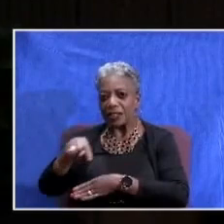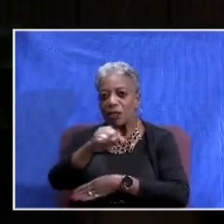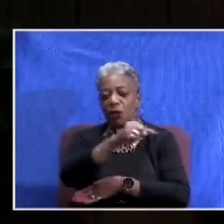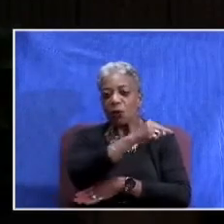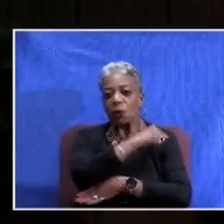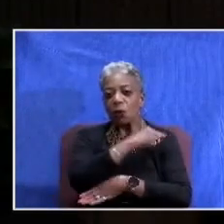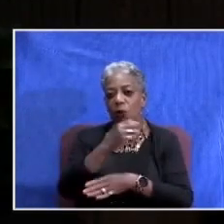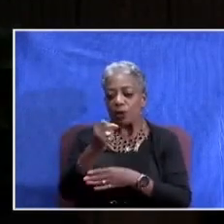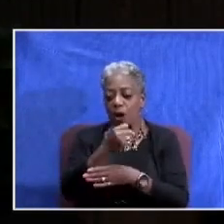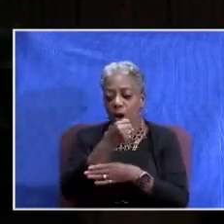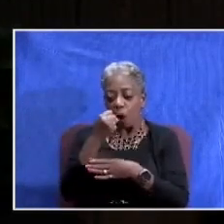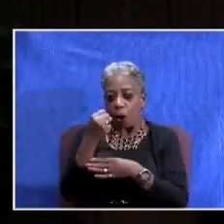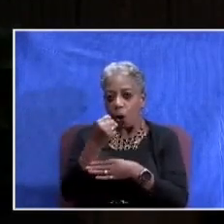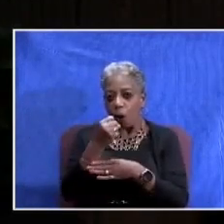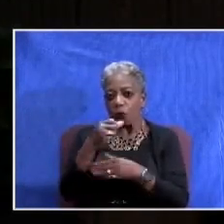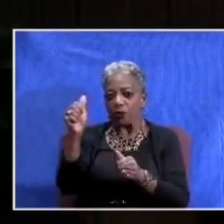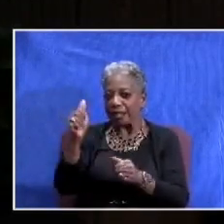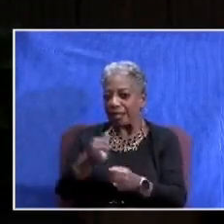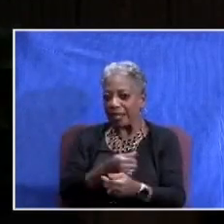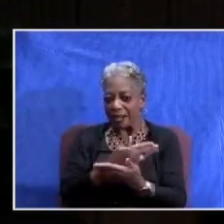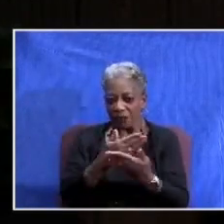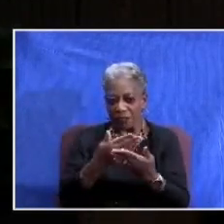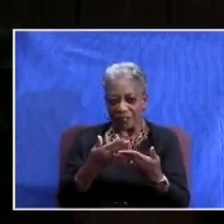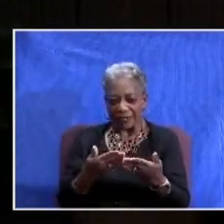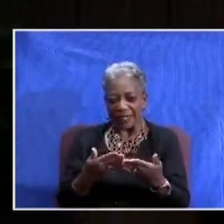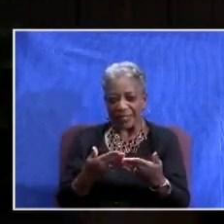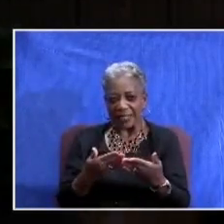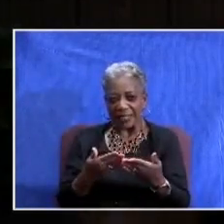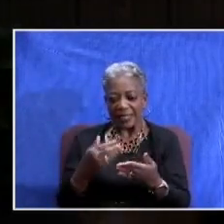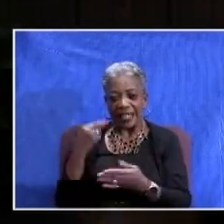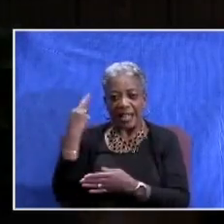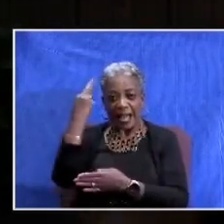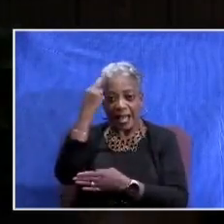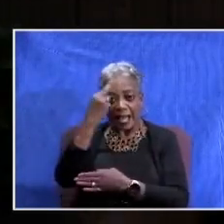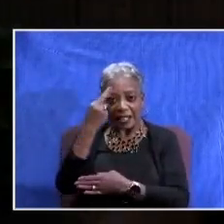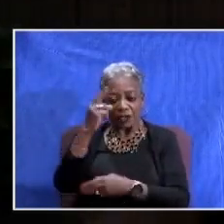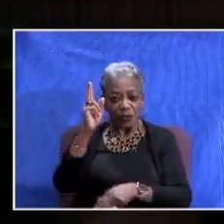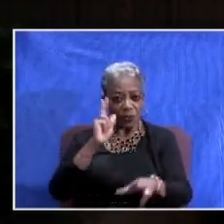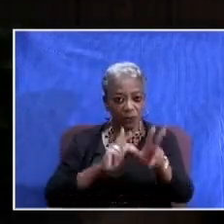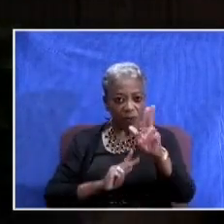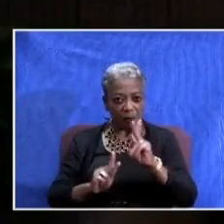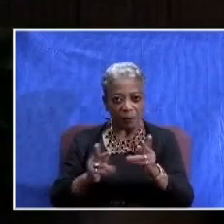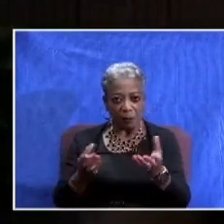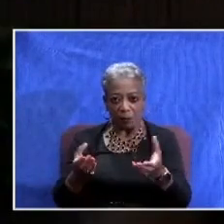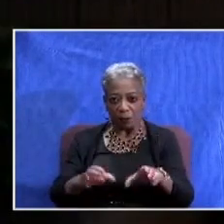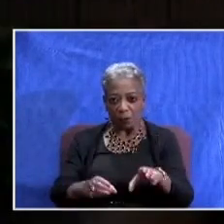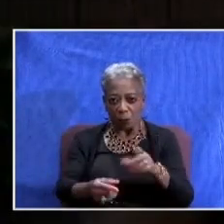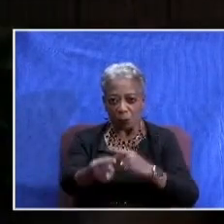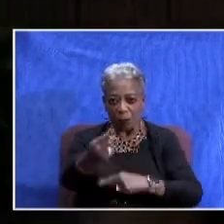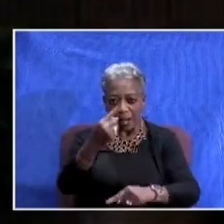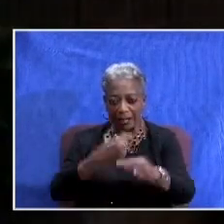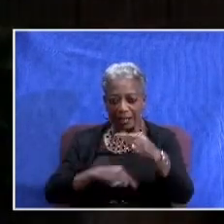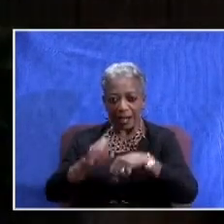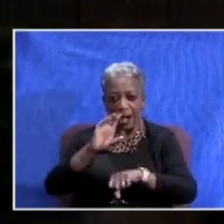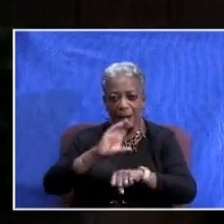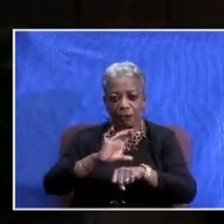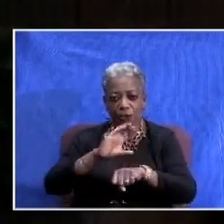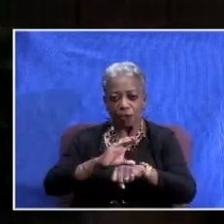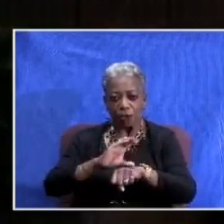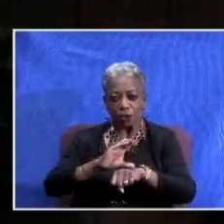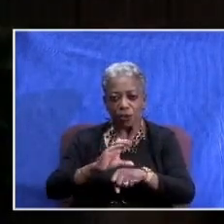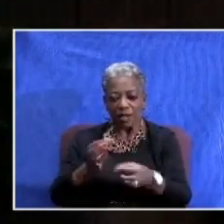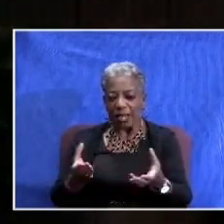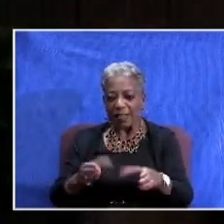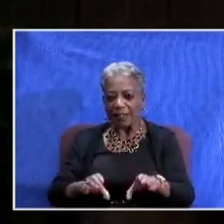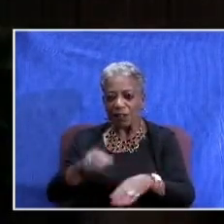church. That's why they want to hear none of this crap. They can read the Bible. They can see what God said do.